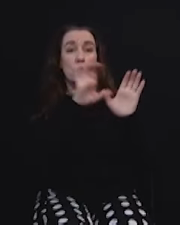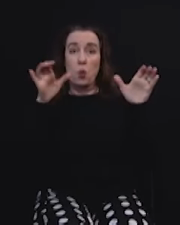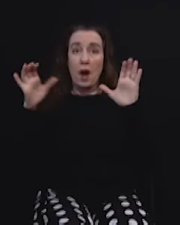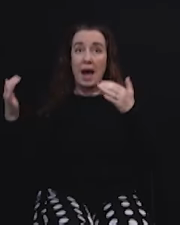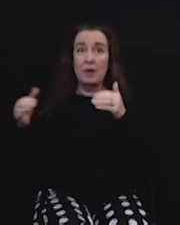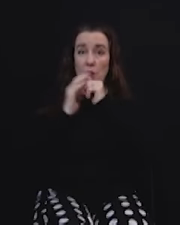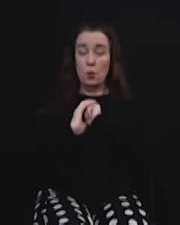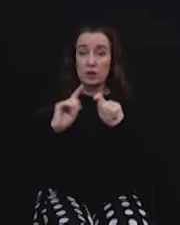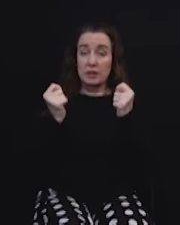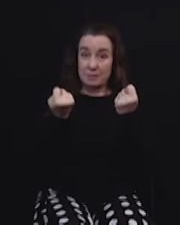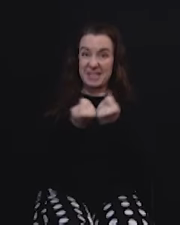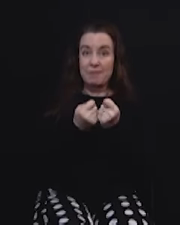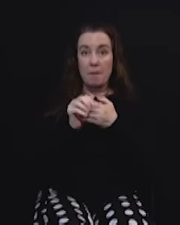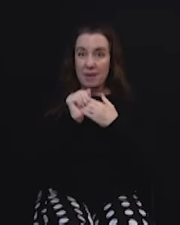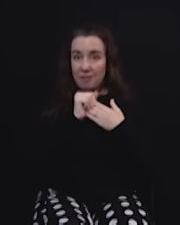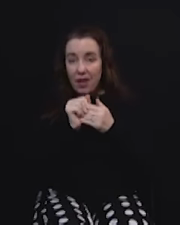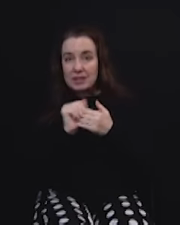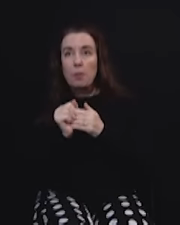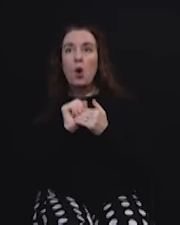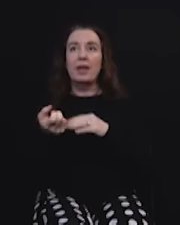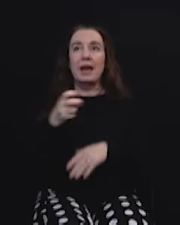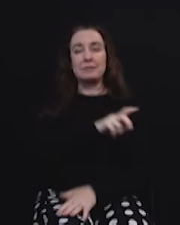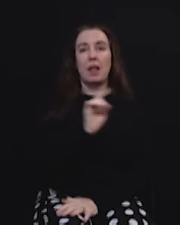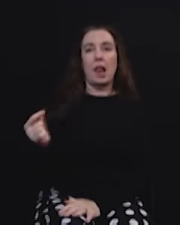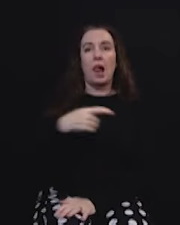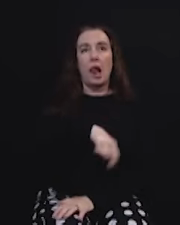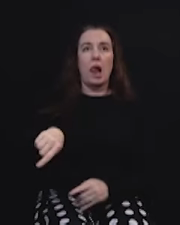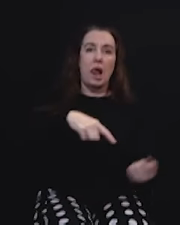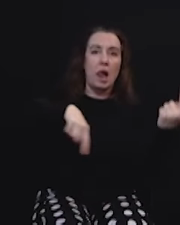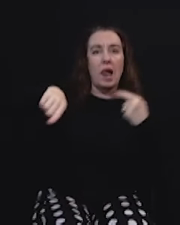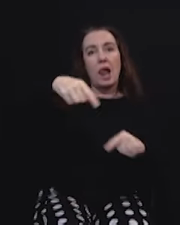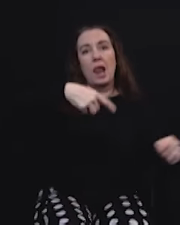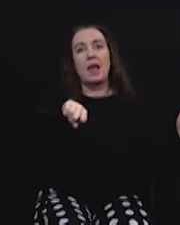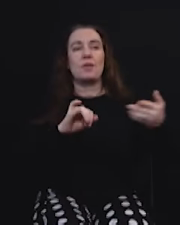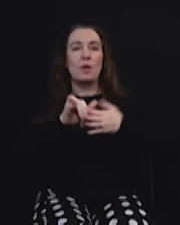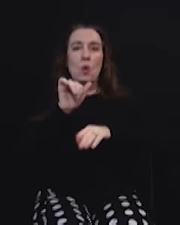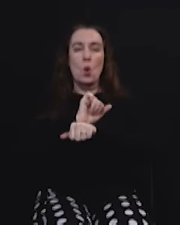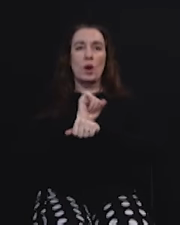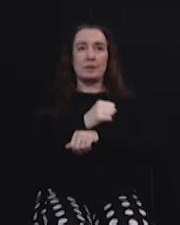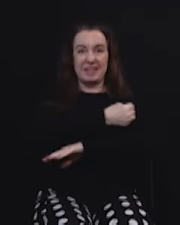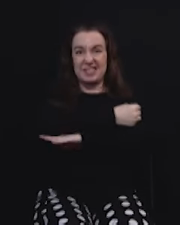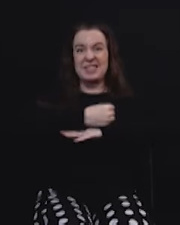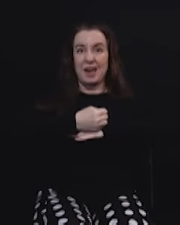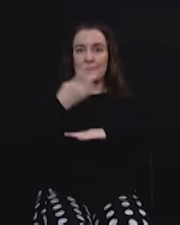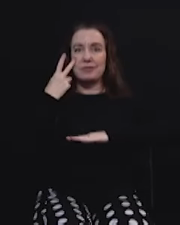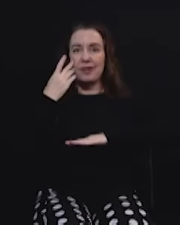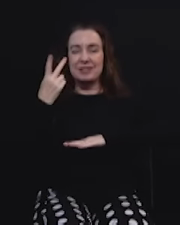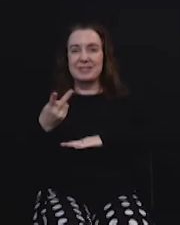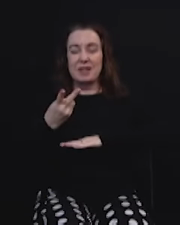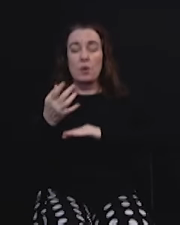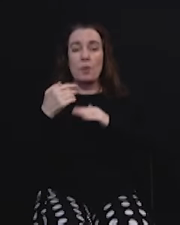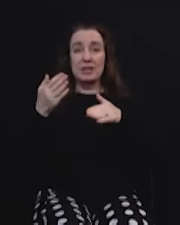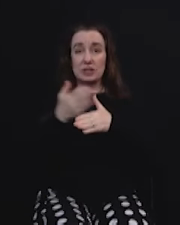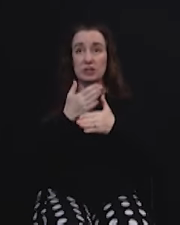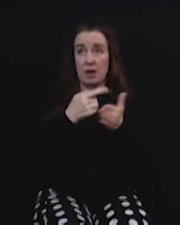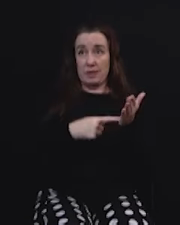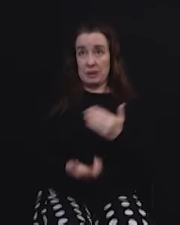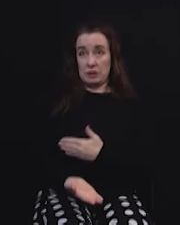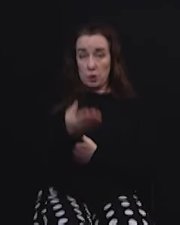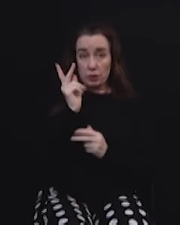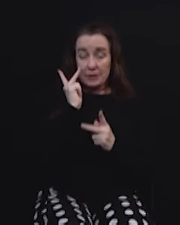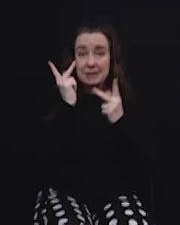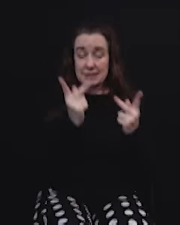for being flexible and jumping all over the place to try to make this work. And we wanted to share this with you all this morning. And you can